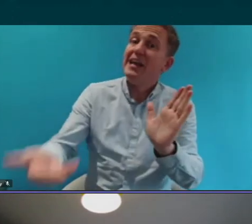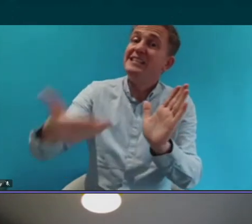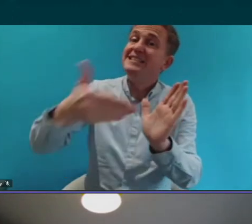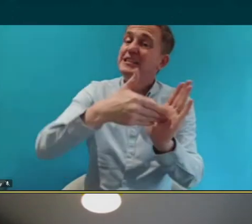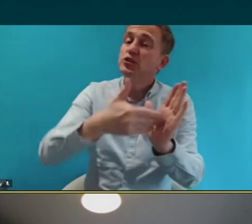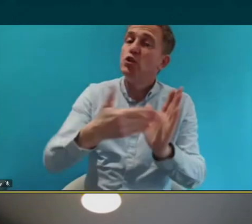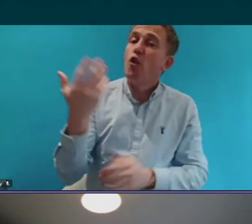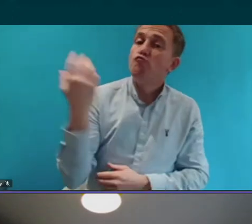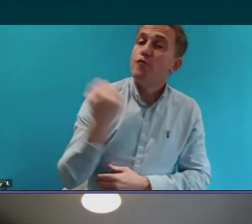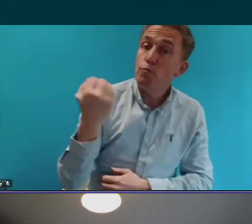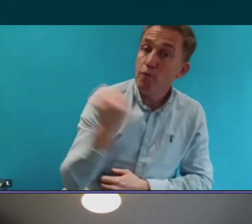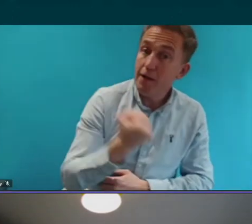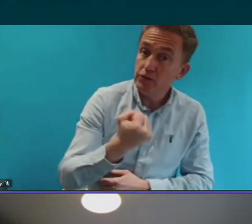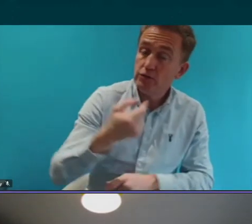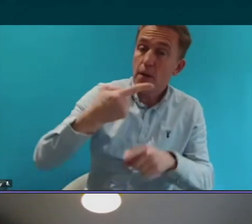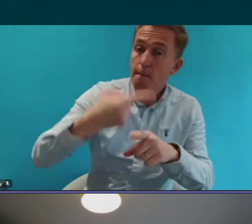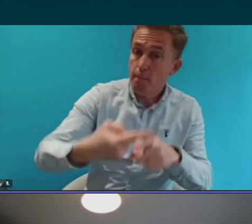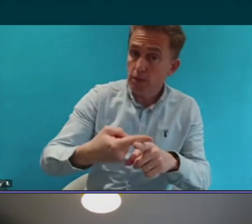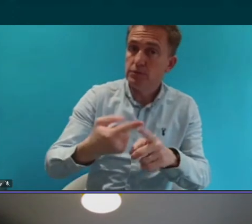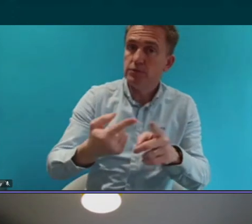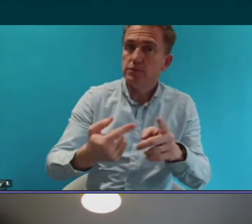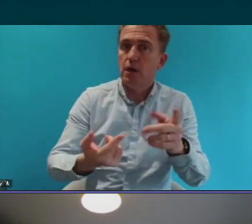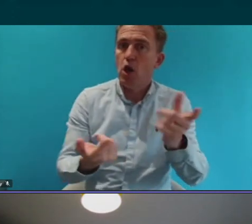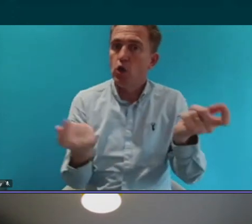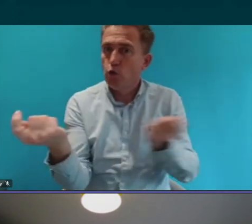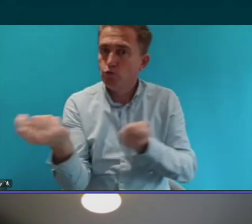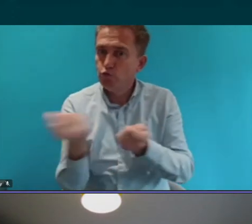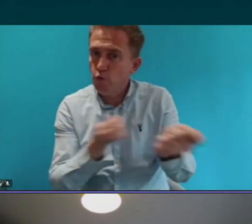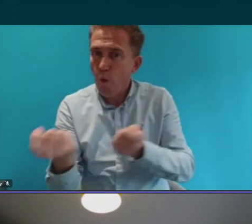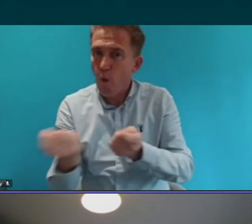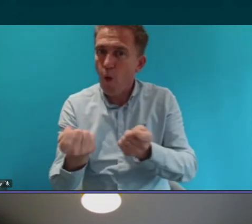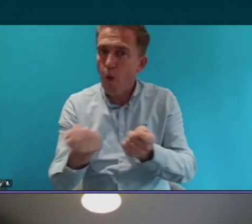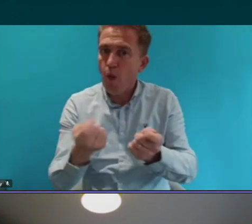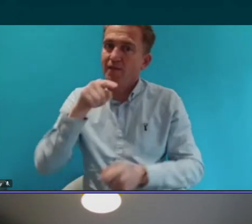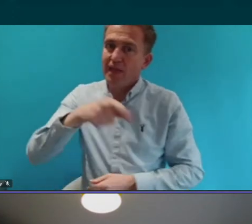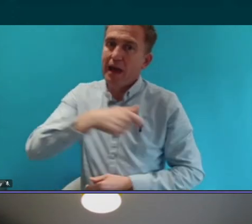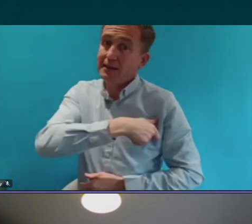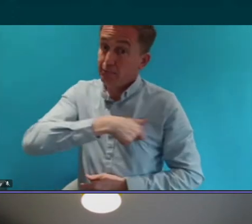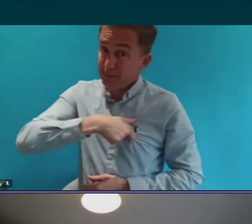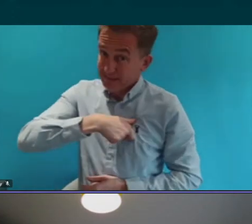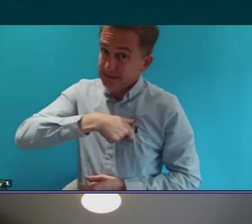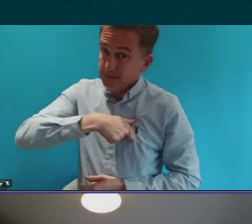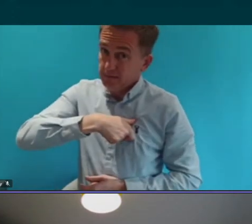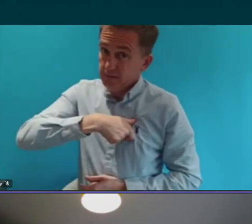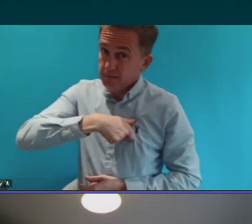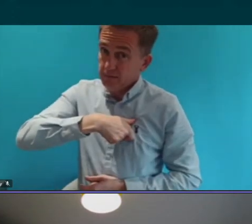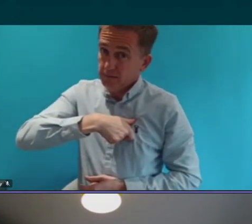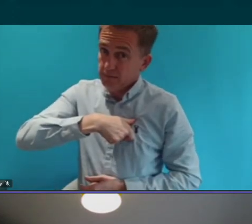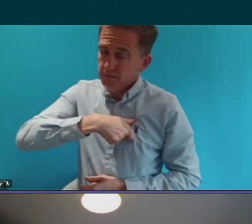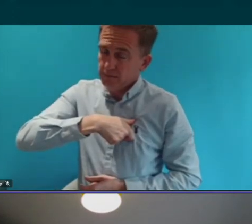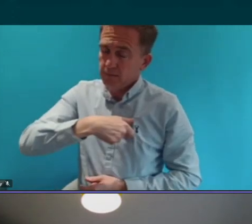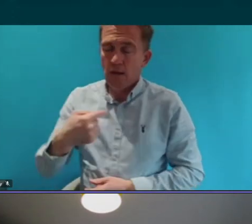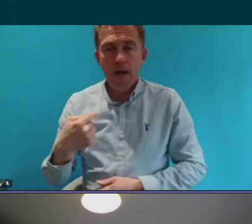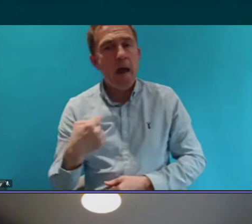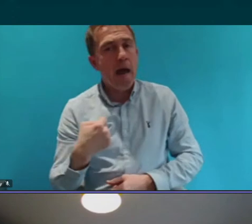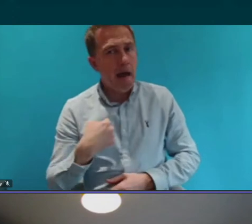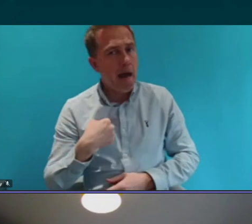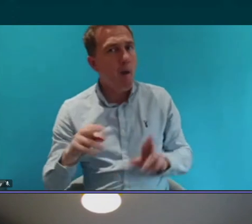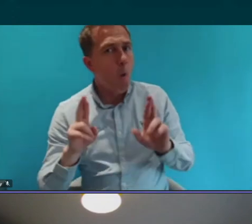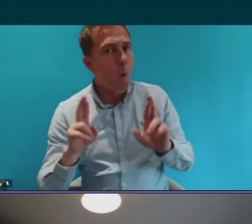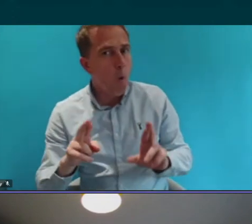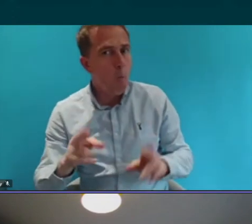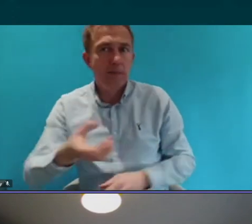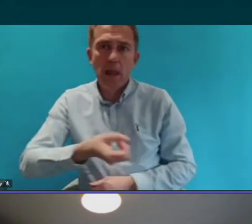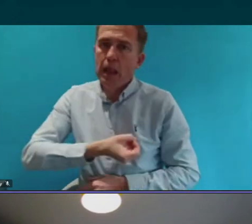remunerations and the control of that particular committee. I would very much hope that Labour